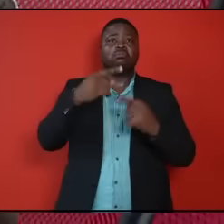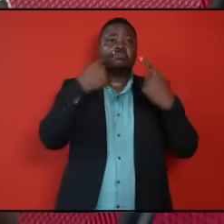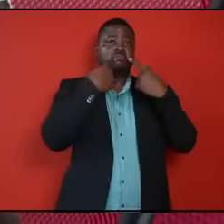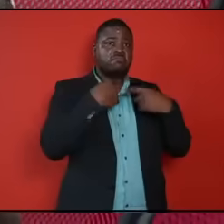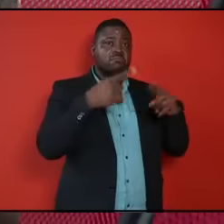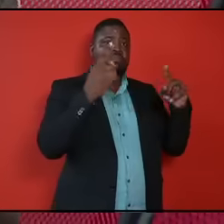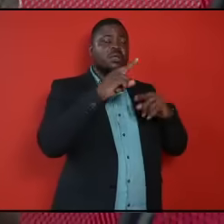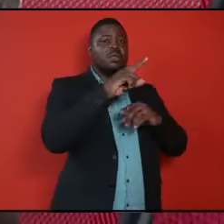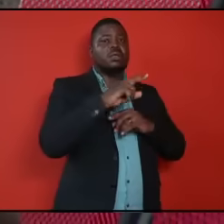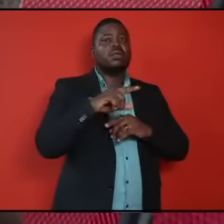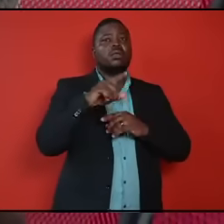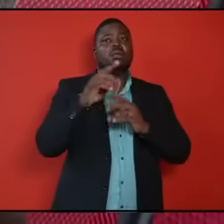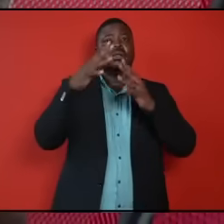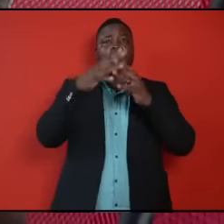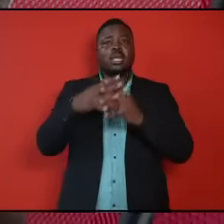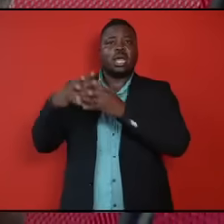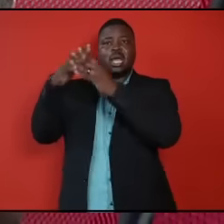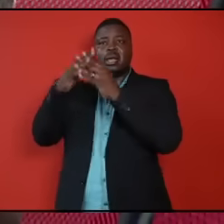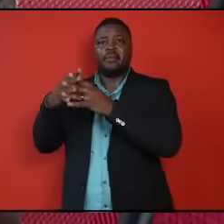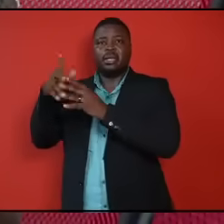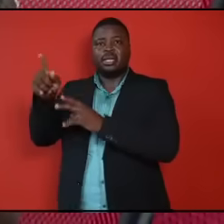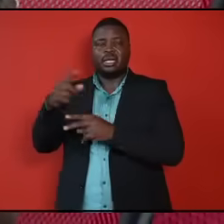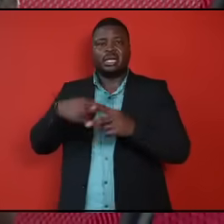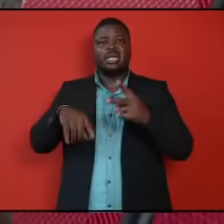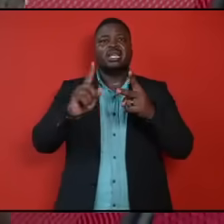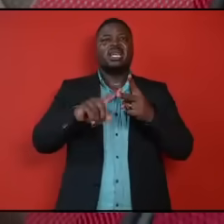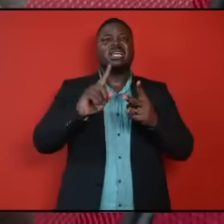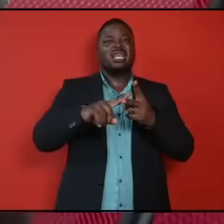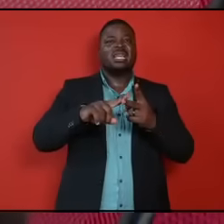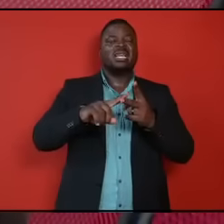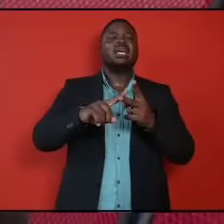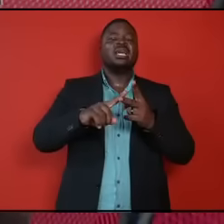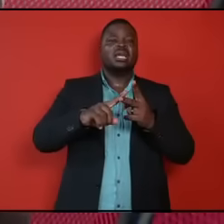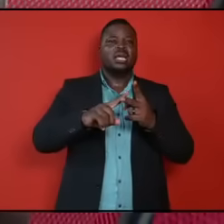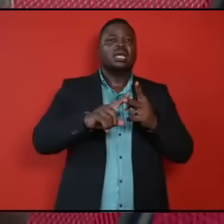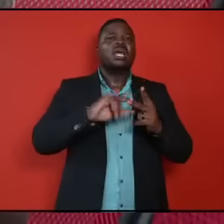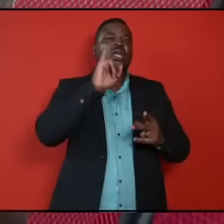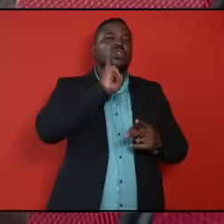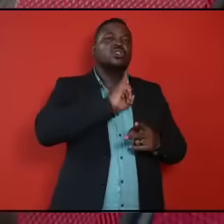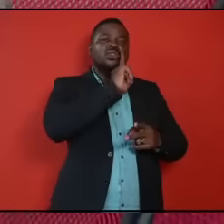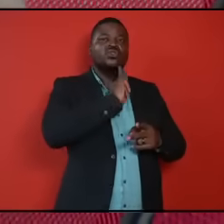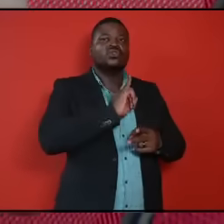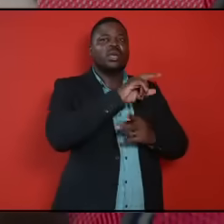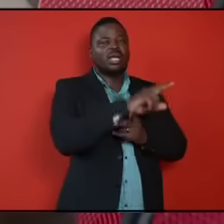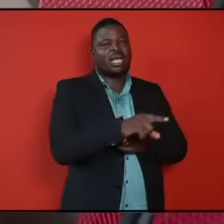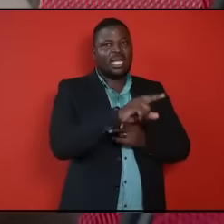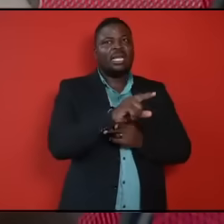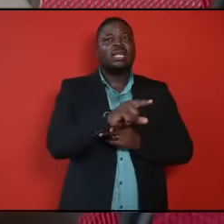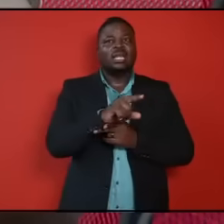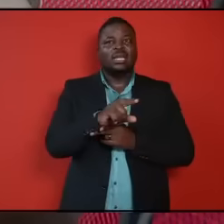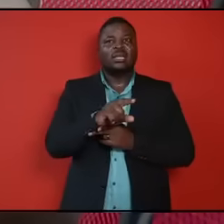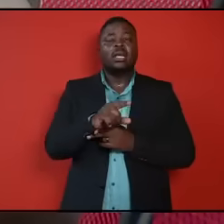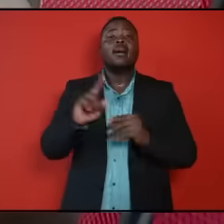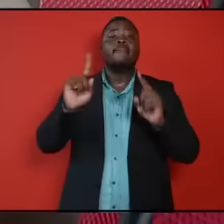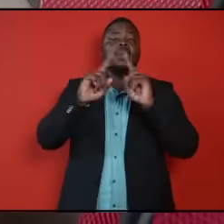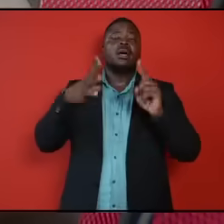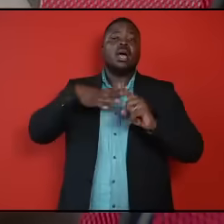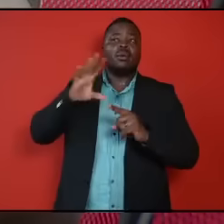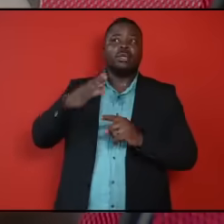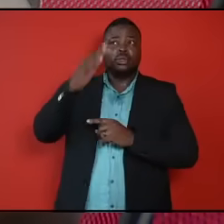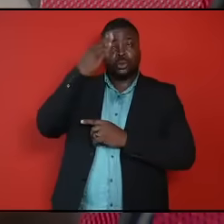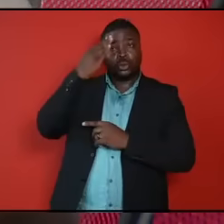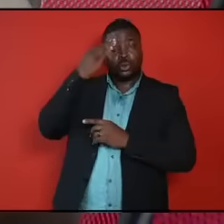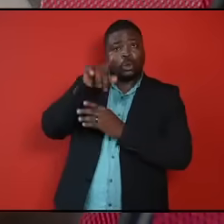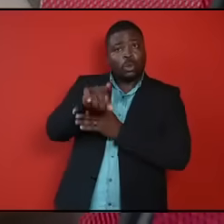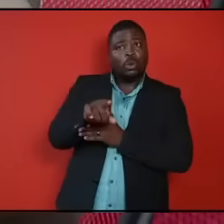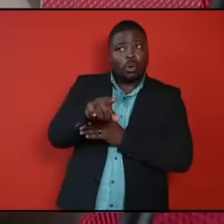being the bullies and the Israeli, hence the closing of the embassy, which I believe was a great move. So I just wanted to know that how